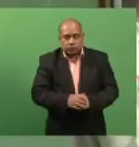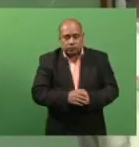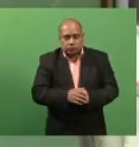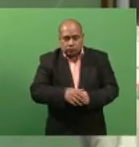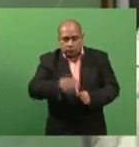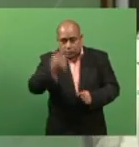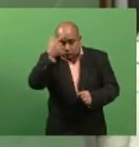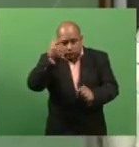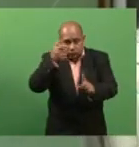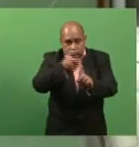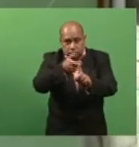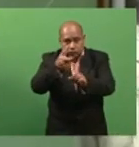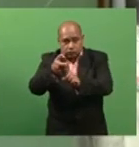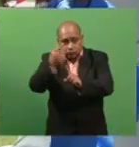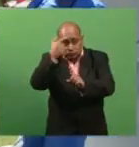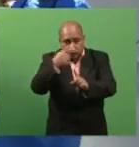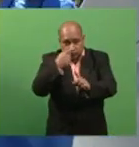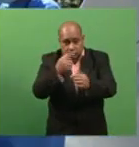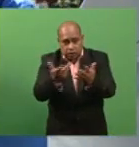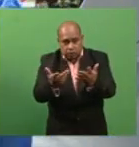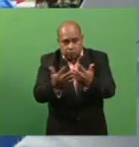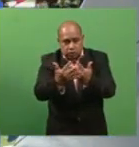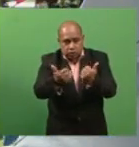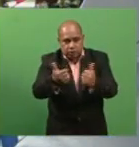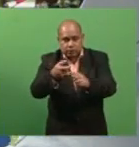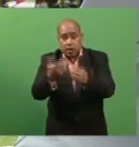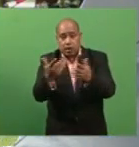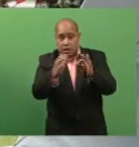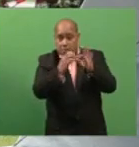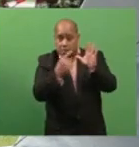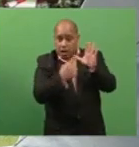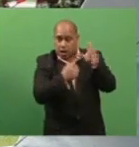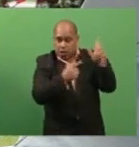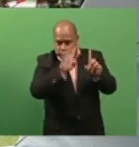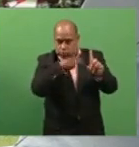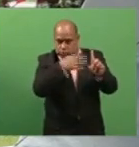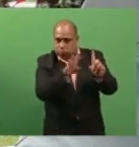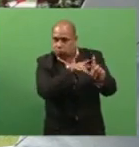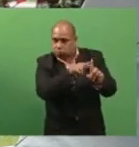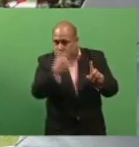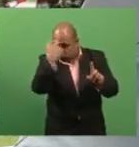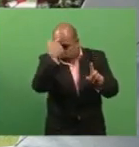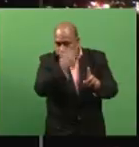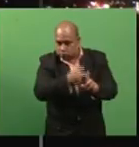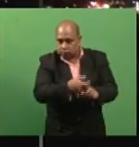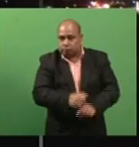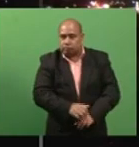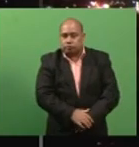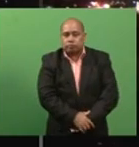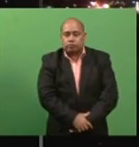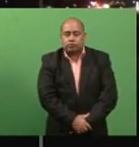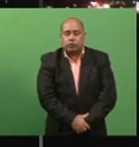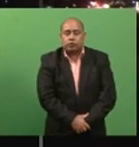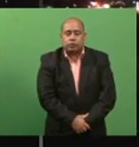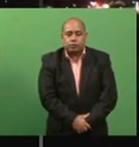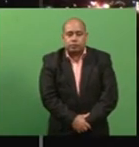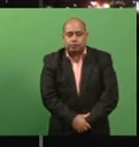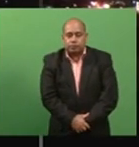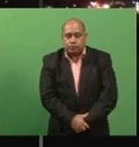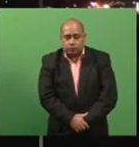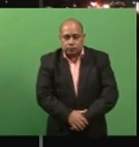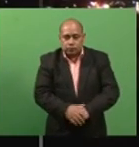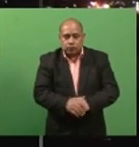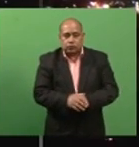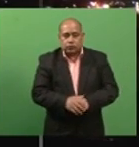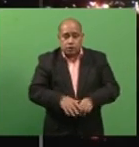Ba, while fever clinics remain open in other parts of Fiji. Edwin Nand, FBC News. With the global economy